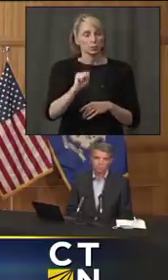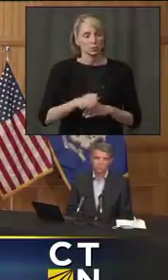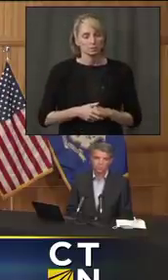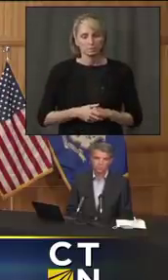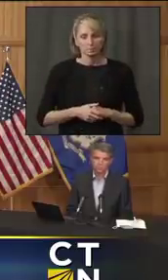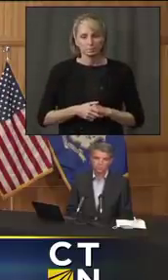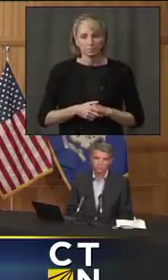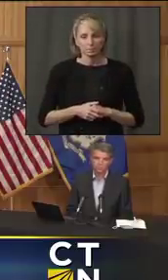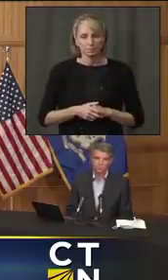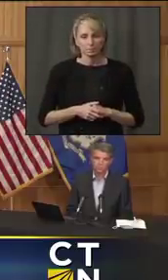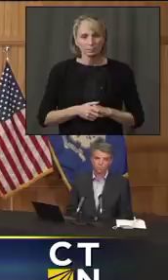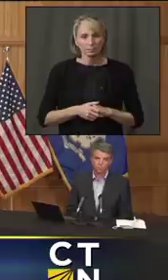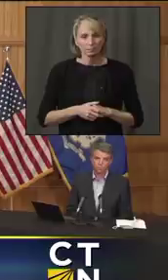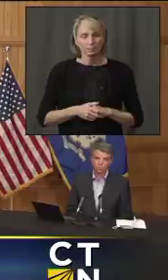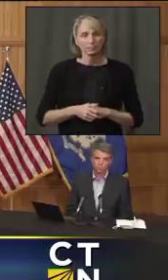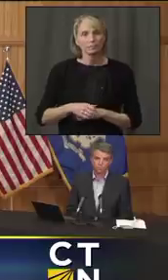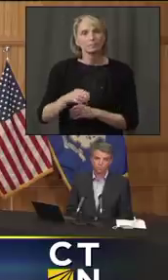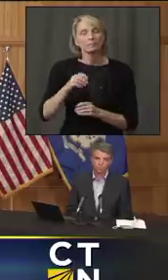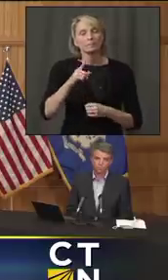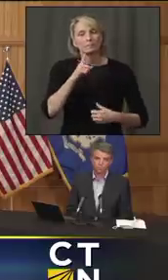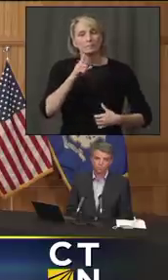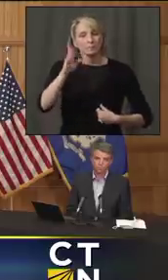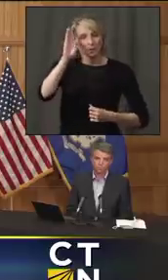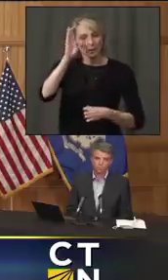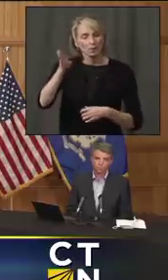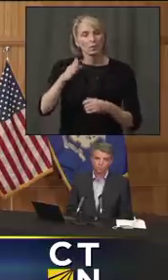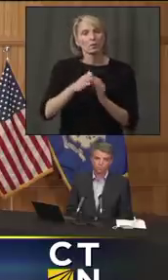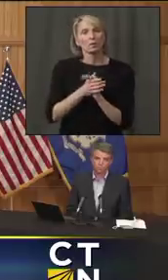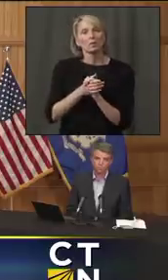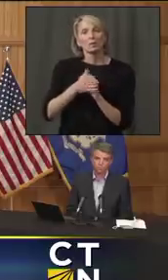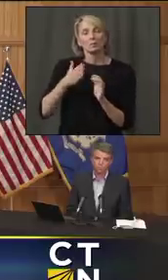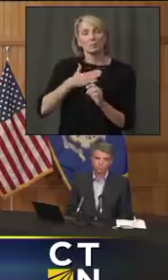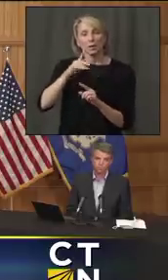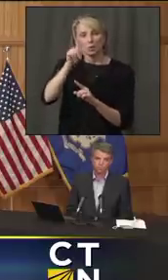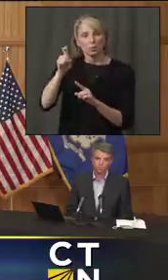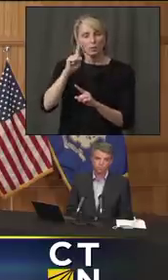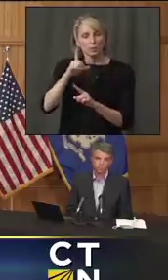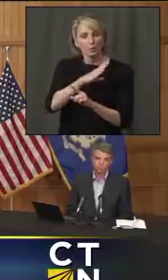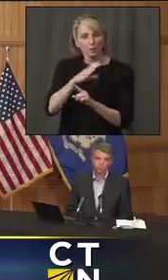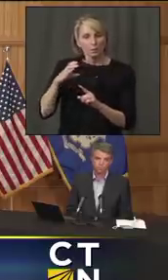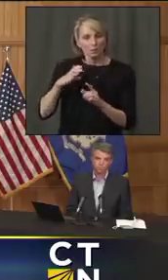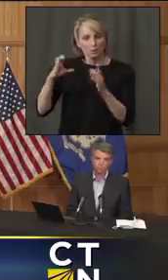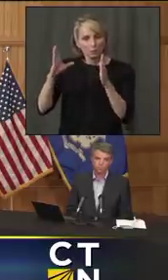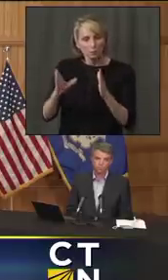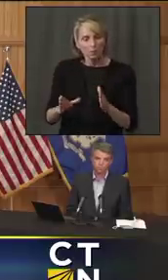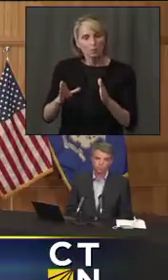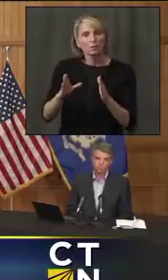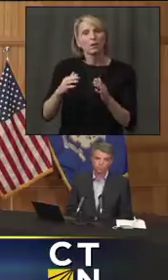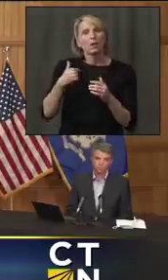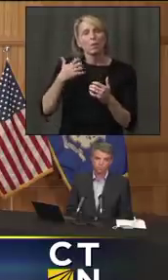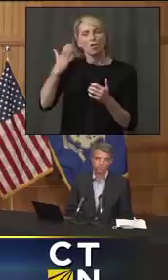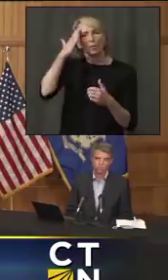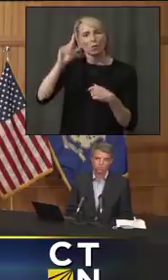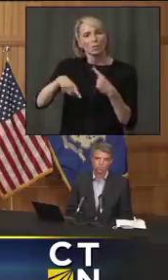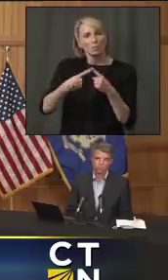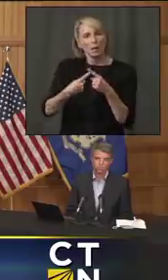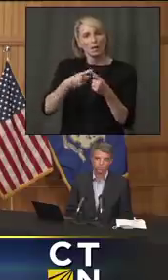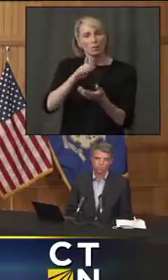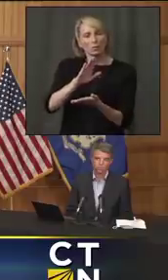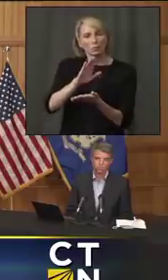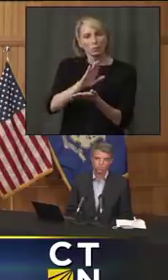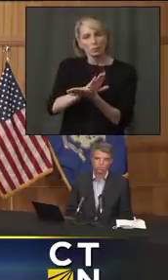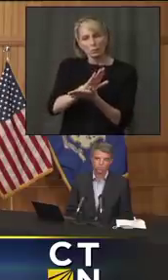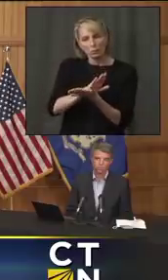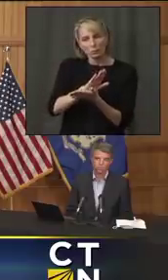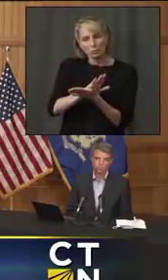Hi, everyone. Question for the Commissioner. Next has some in school or air